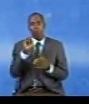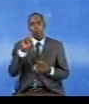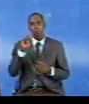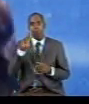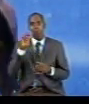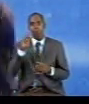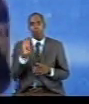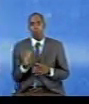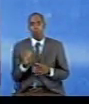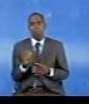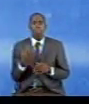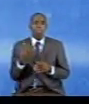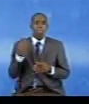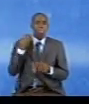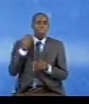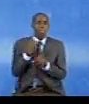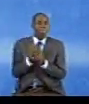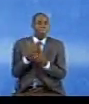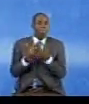crusade global,